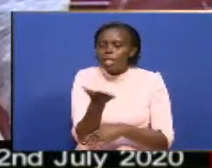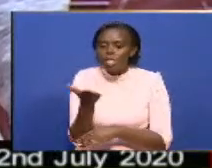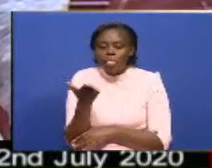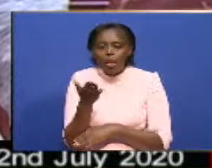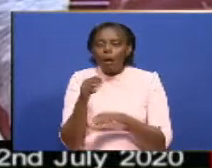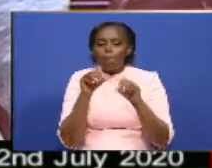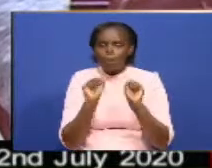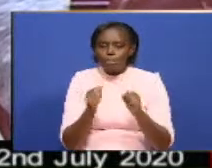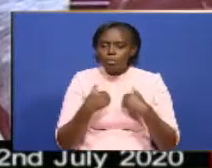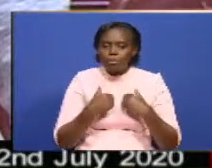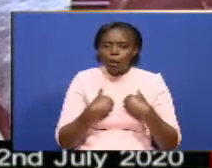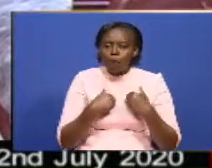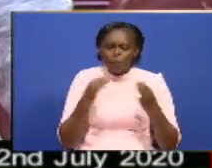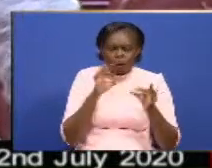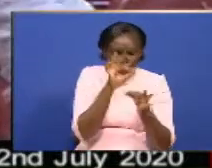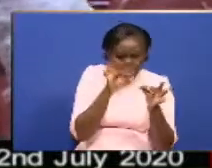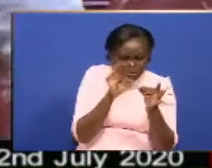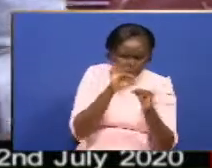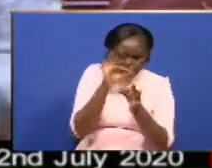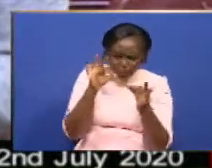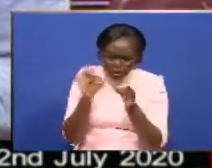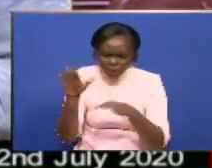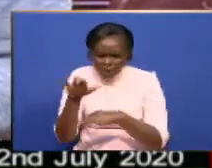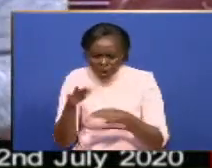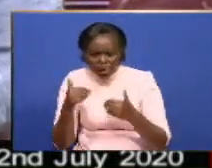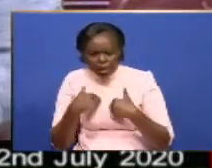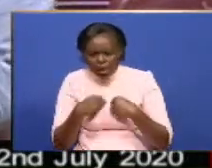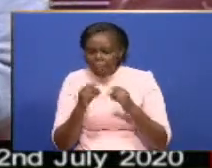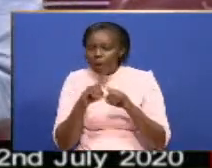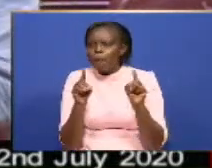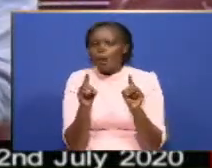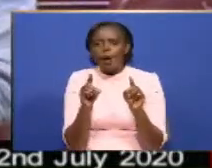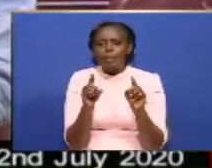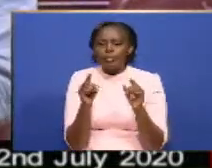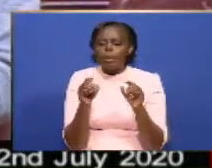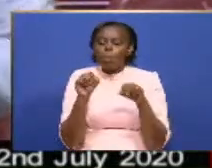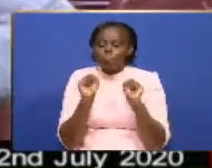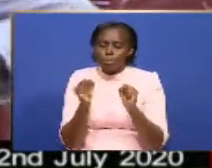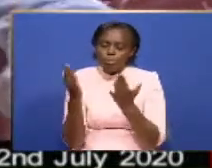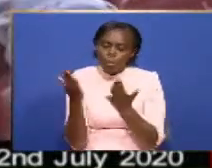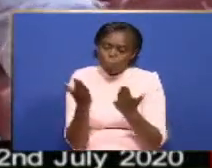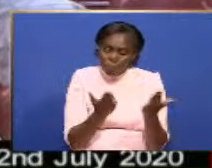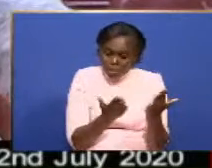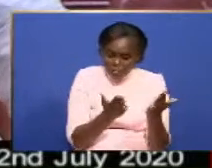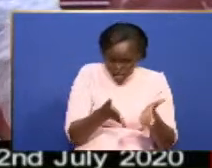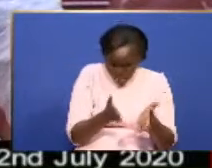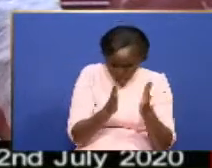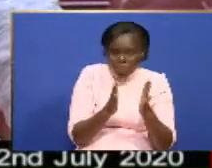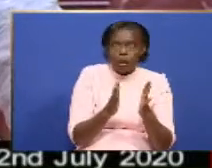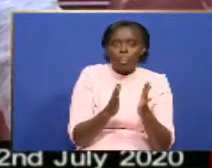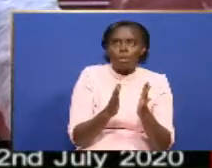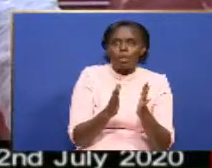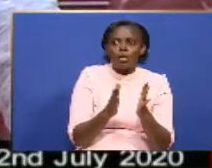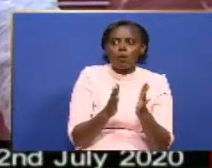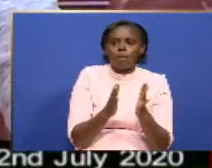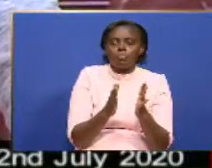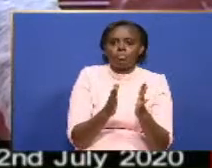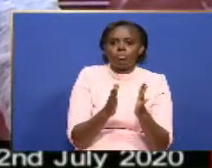be designated areas, but an attempt to provide a way